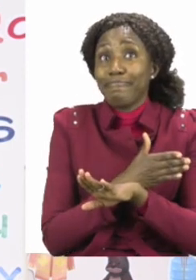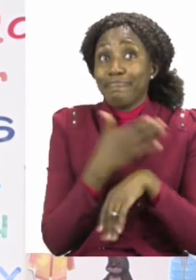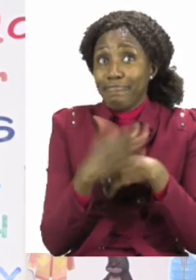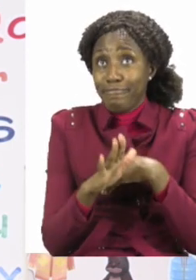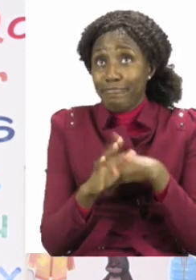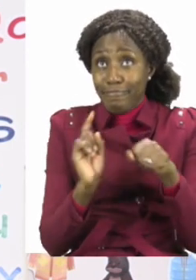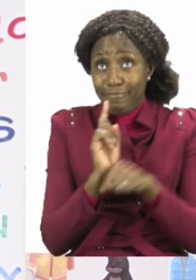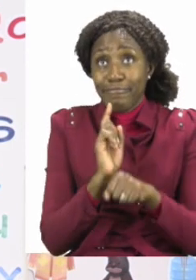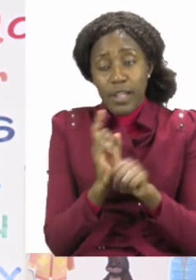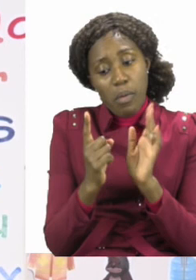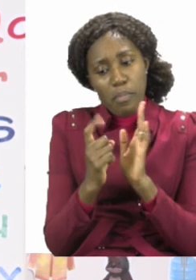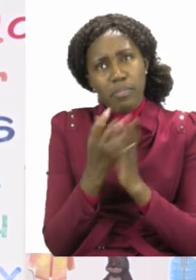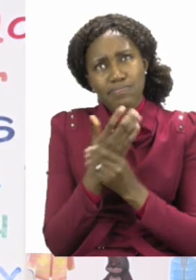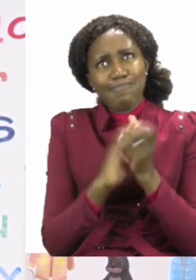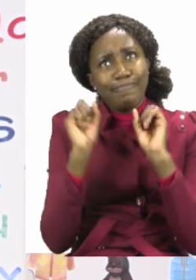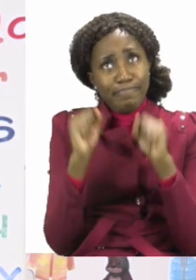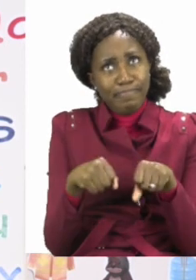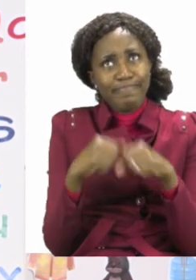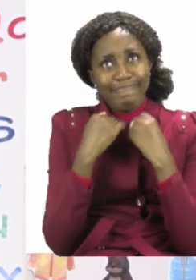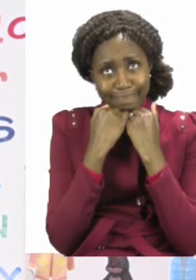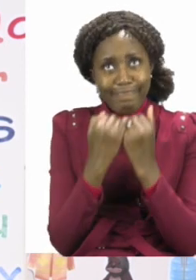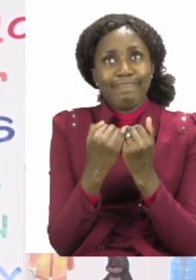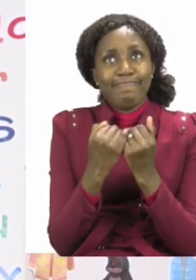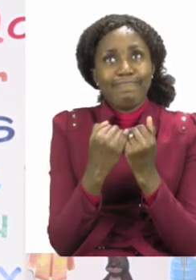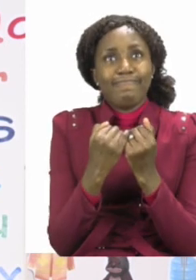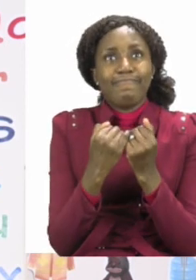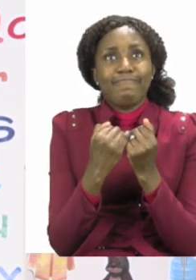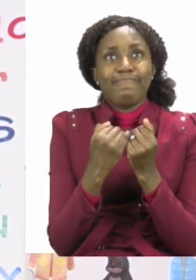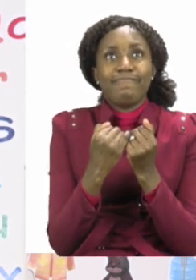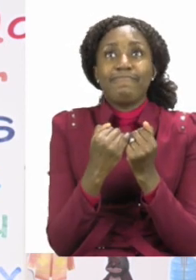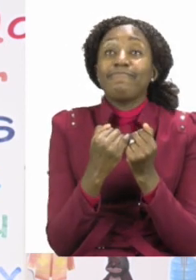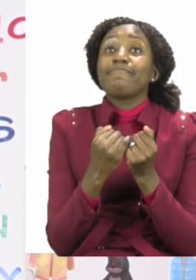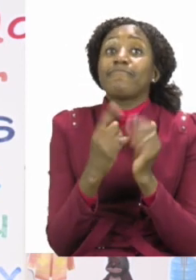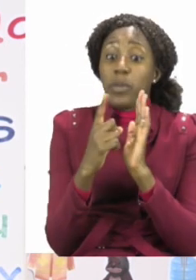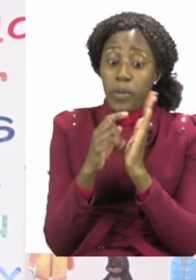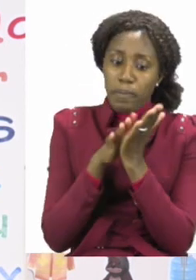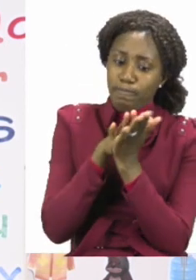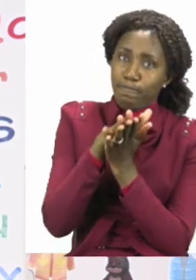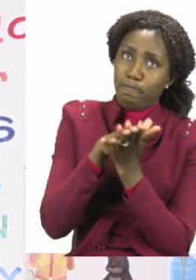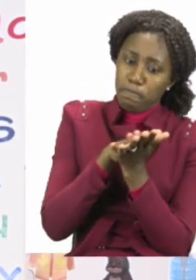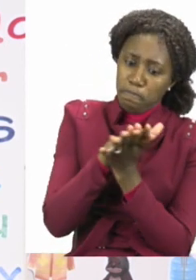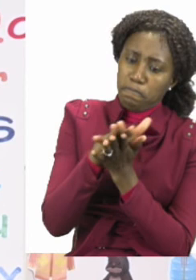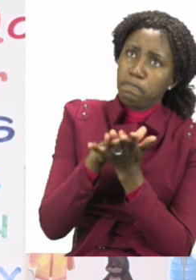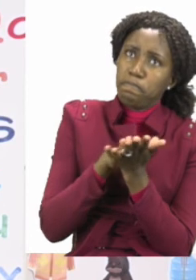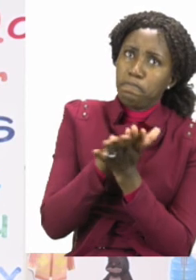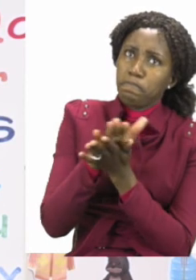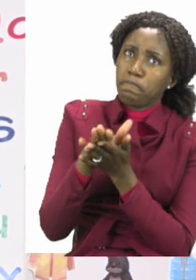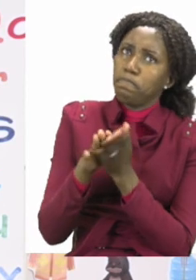remember to sanitize. Remember everyone, when you sanitize your hands, make sure that you